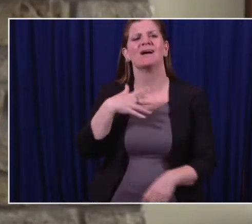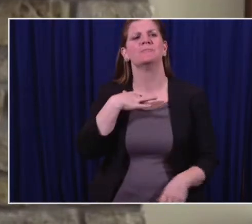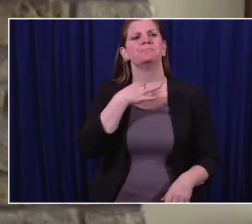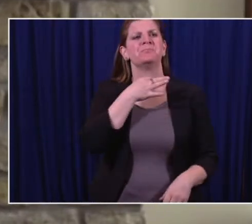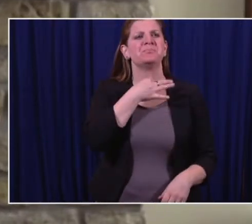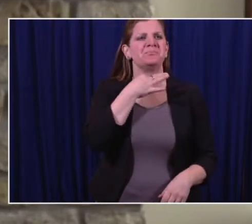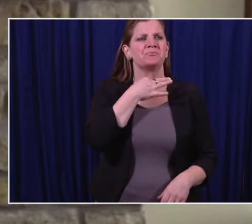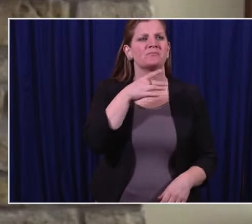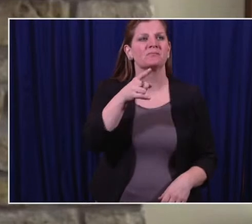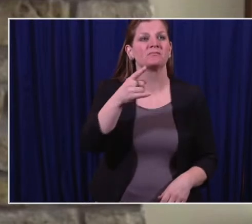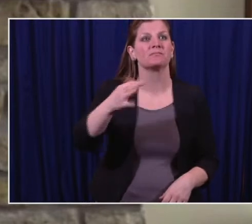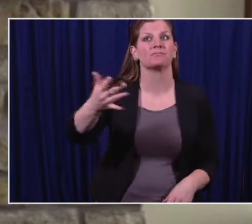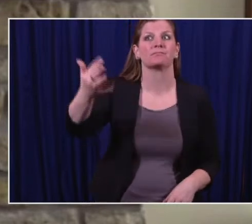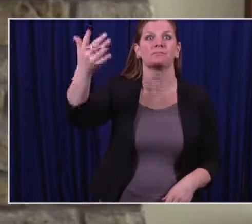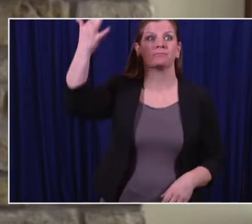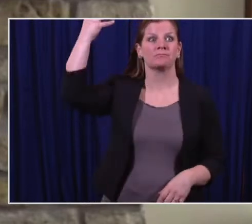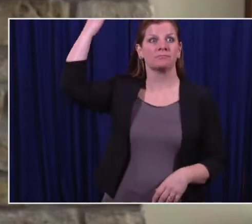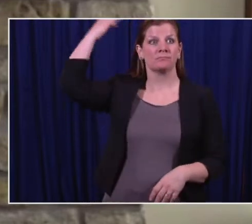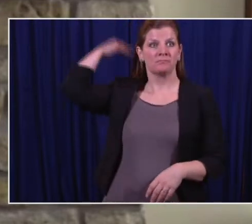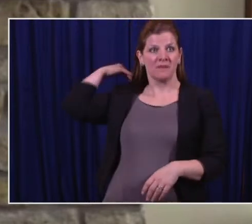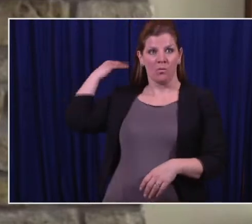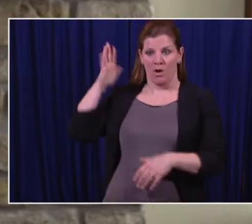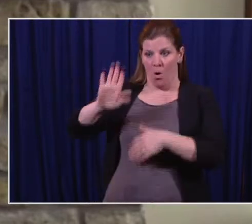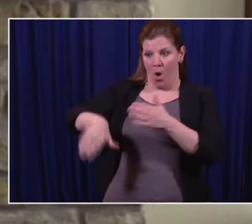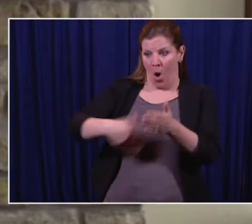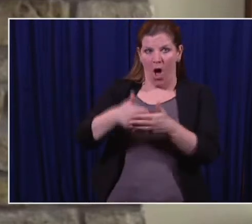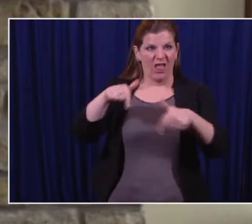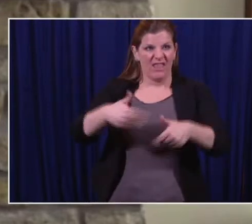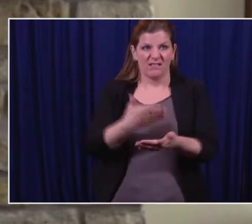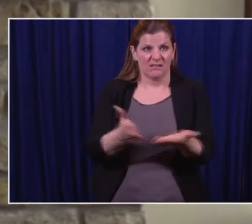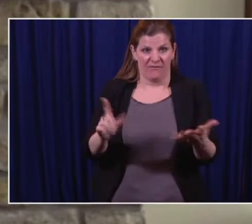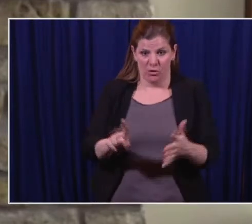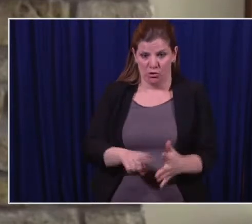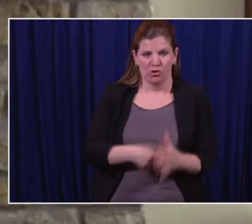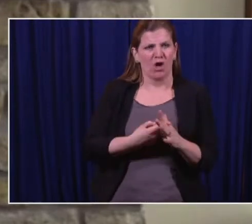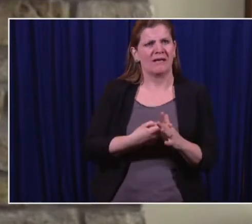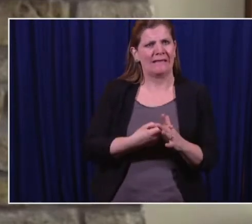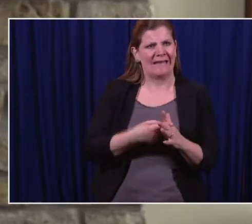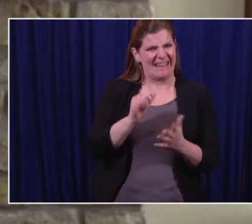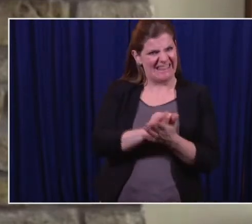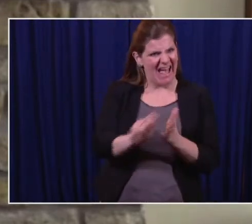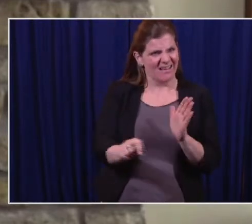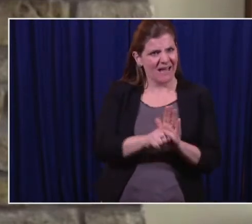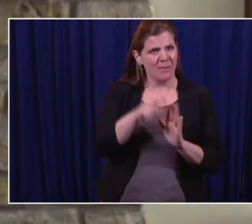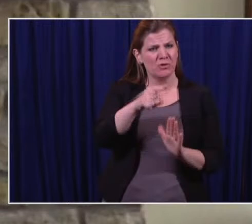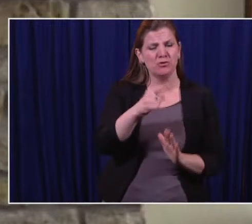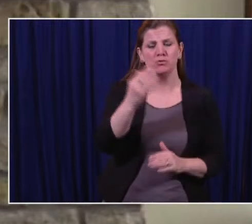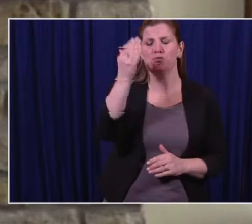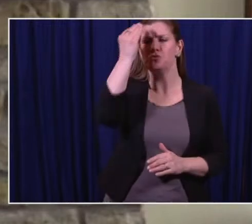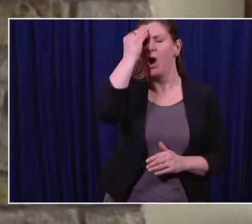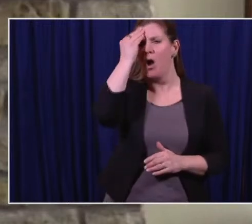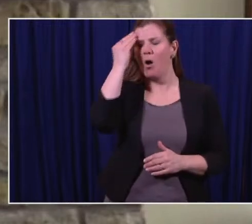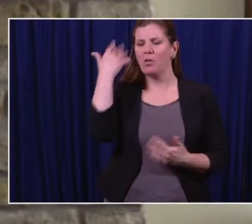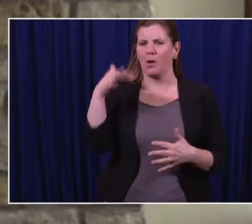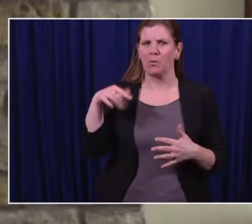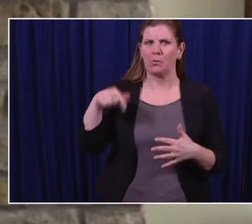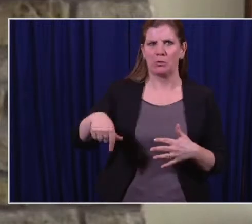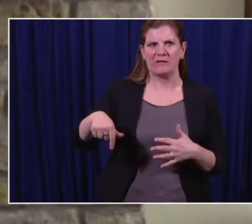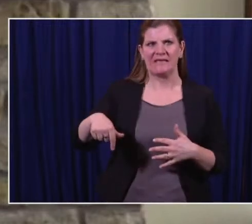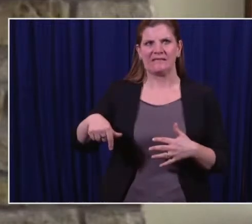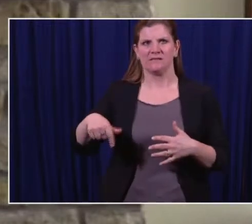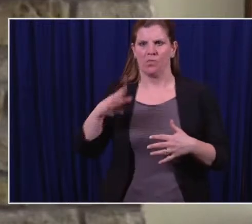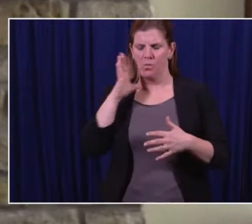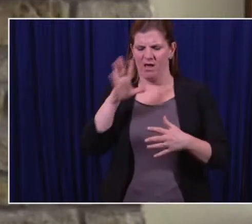idea about how prolonged and how profound it would be? And with the benefit of hindsight, is there any one thing you'd have done